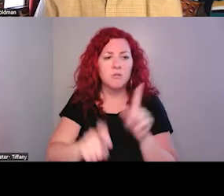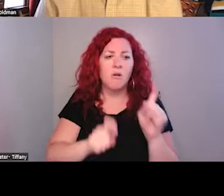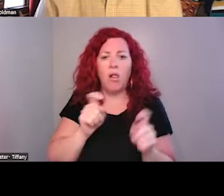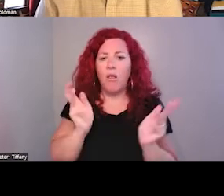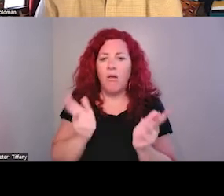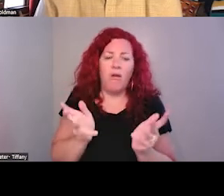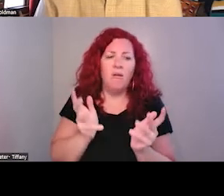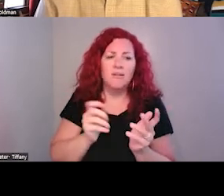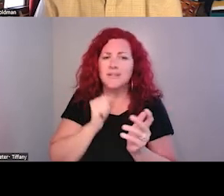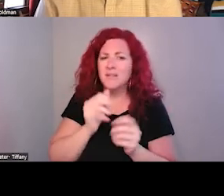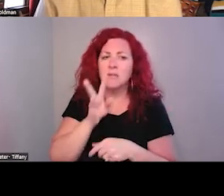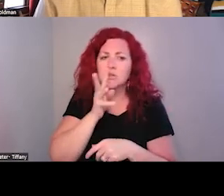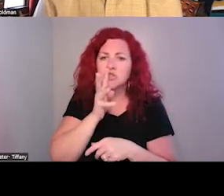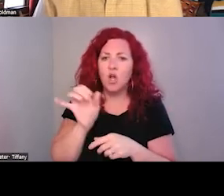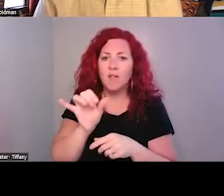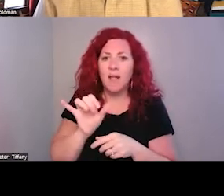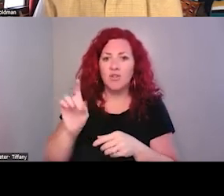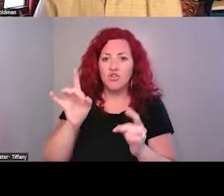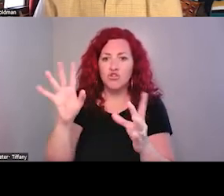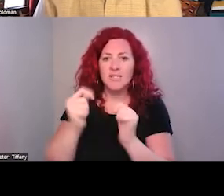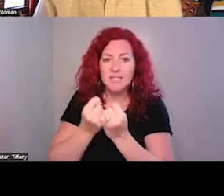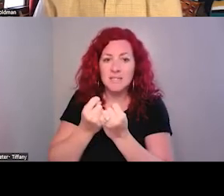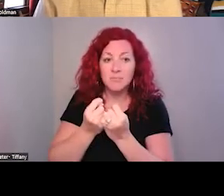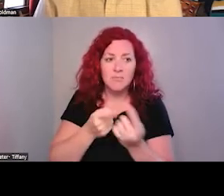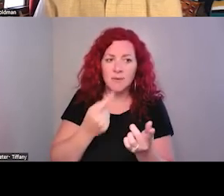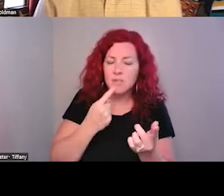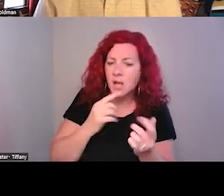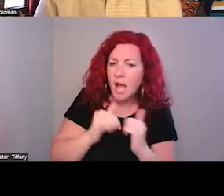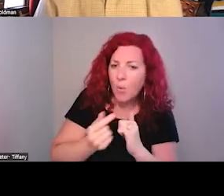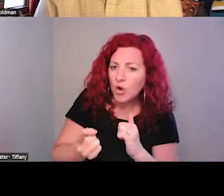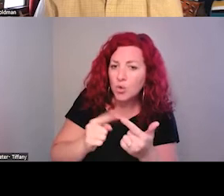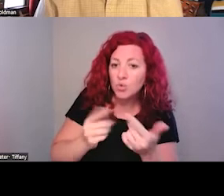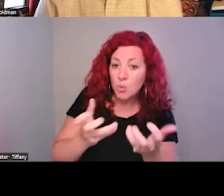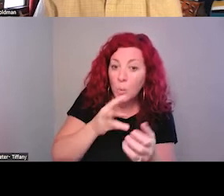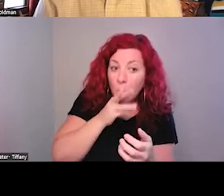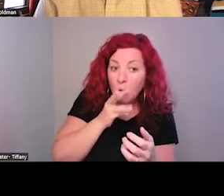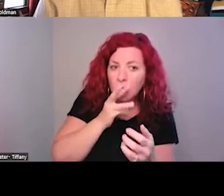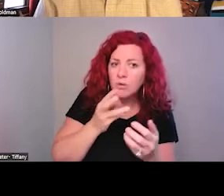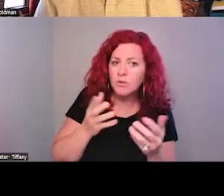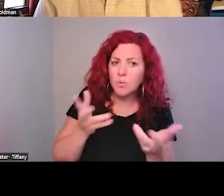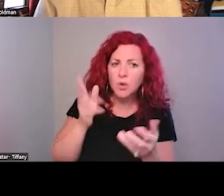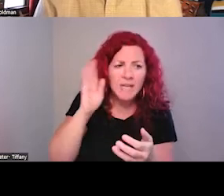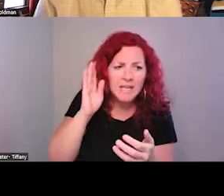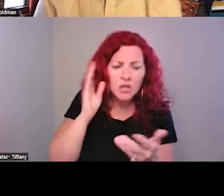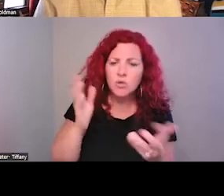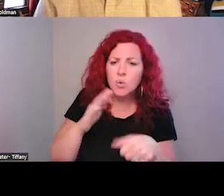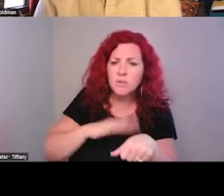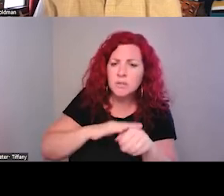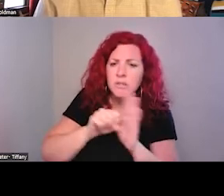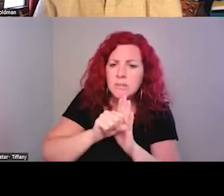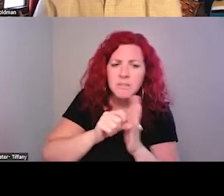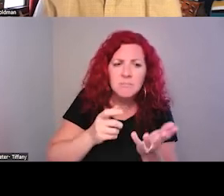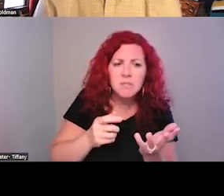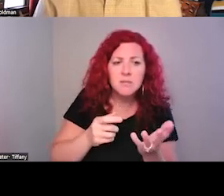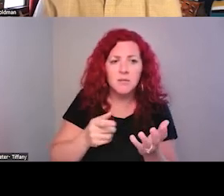don't talk to you like the crisis team. They was telling me, how you doing? If you want some water, what are you hearing? What are your symptoms? And they